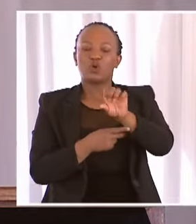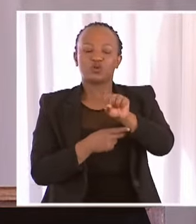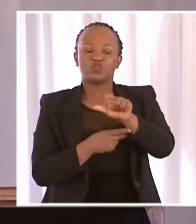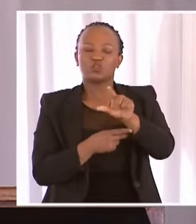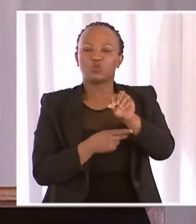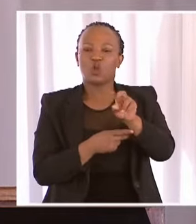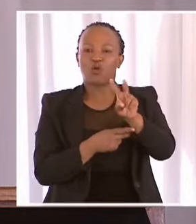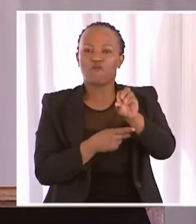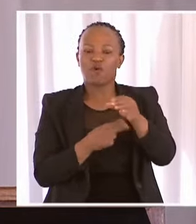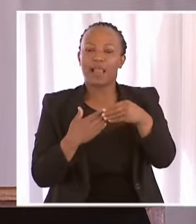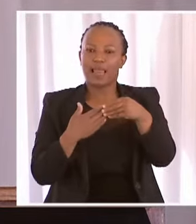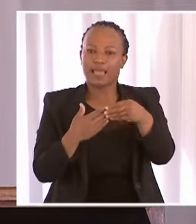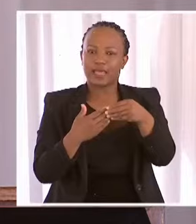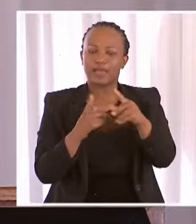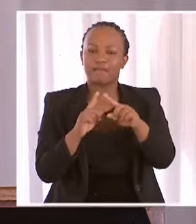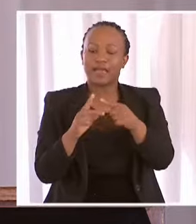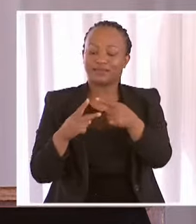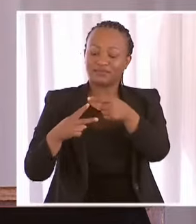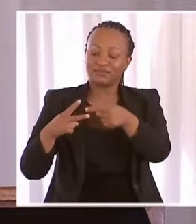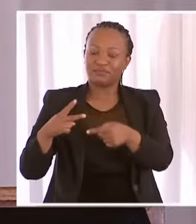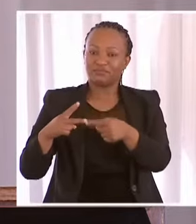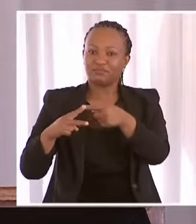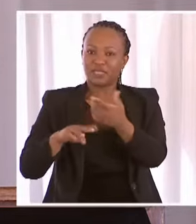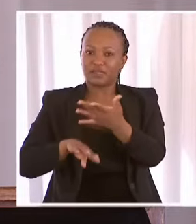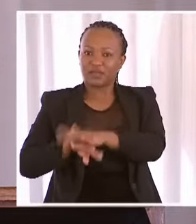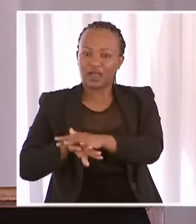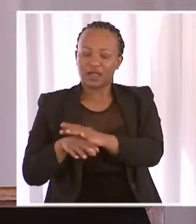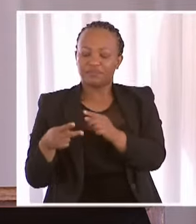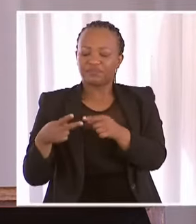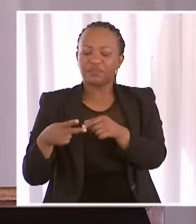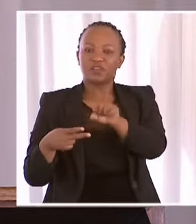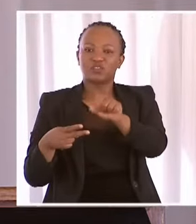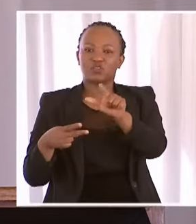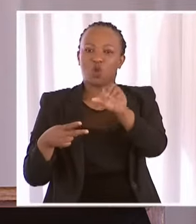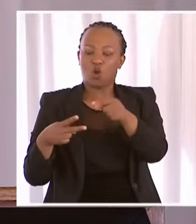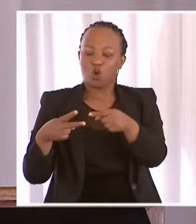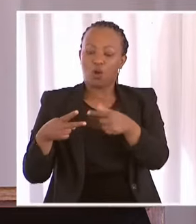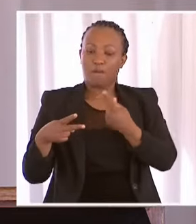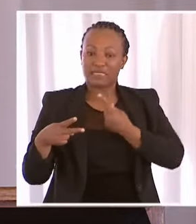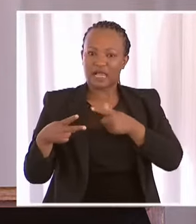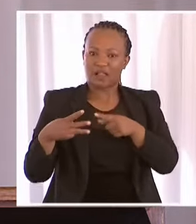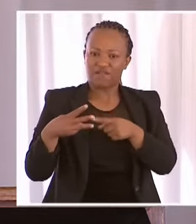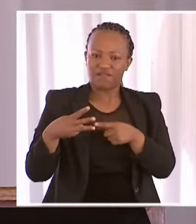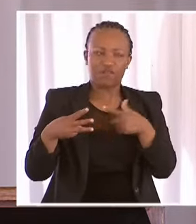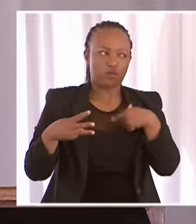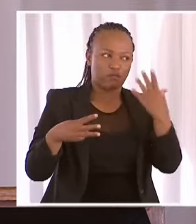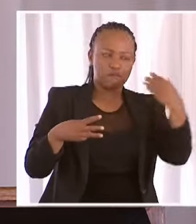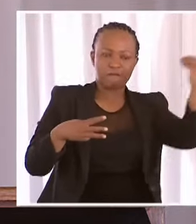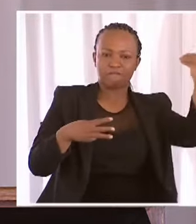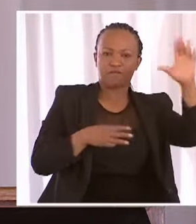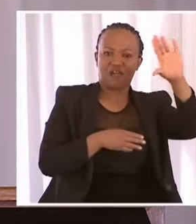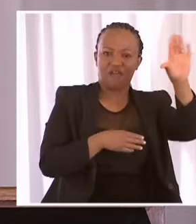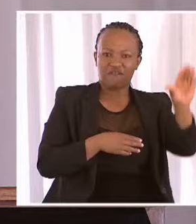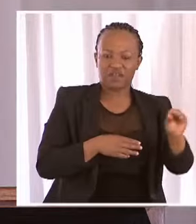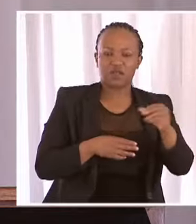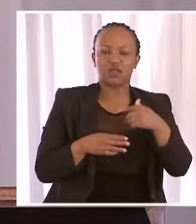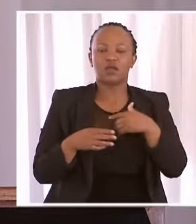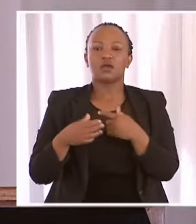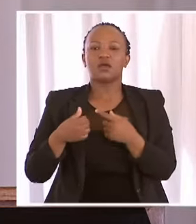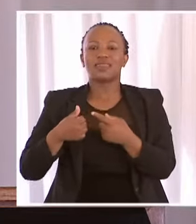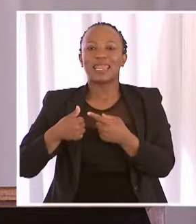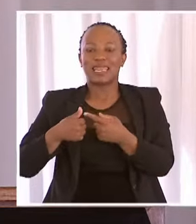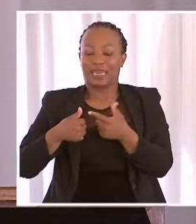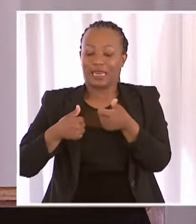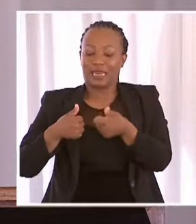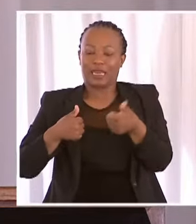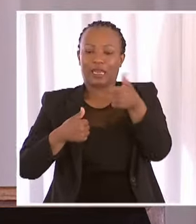time Dadu had passed on, Slovo, myself, were in Africa. Aziz was the commander, and under the PMC, Comrade